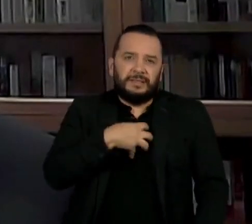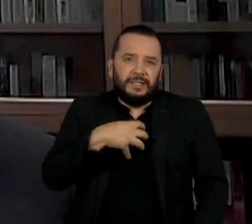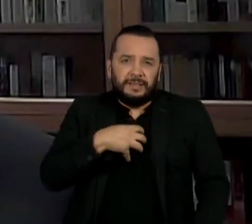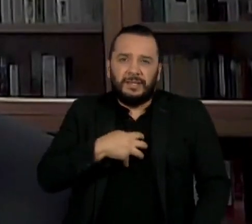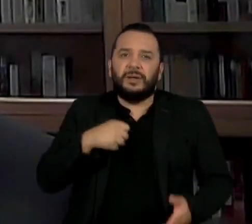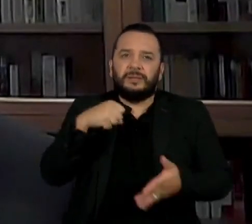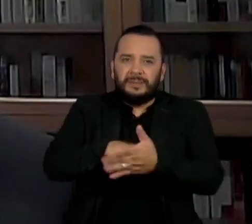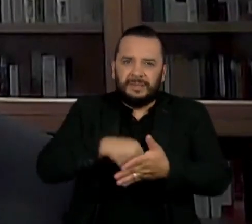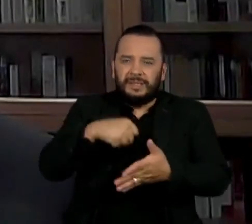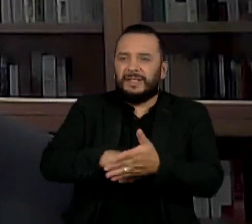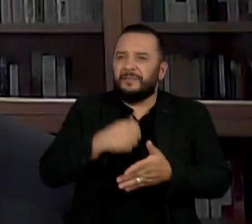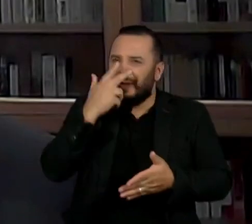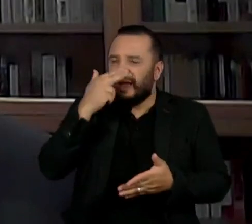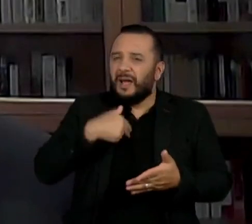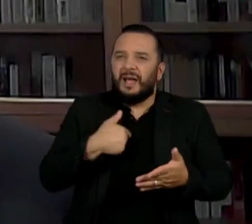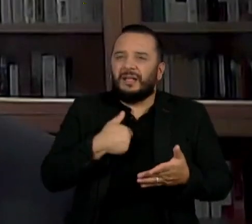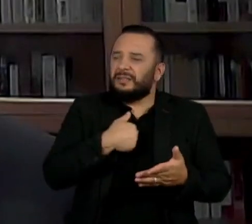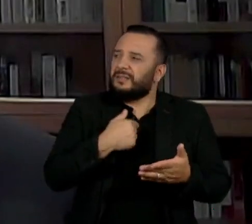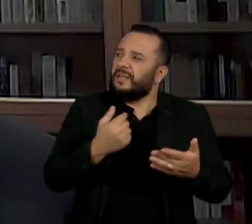was lost there.